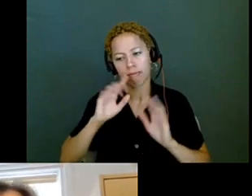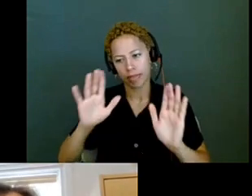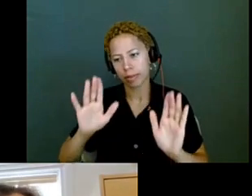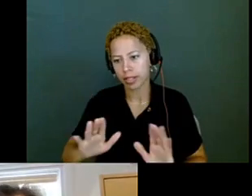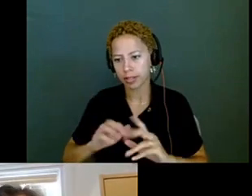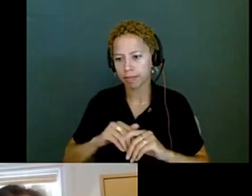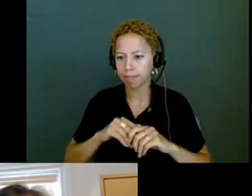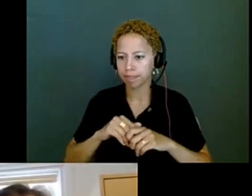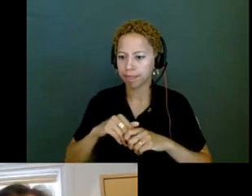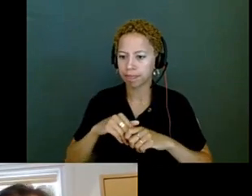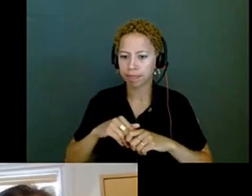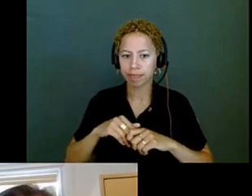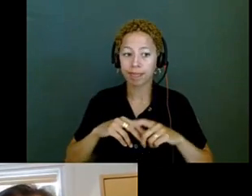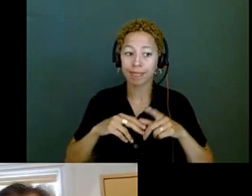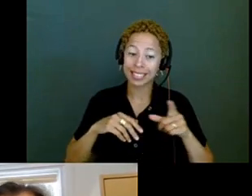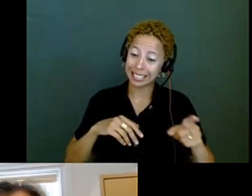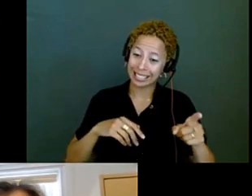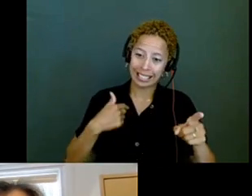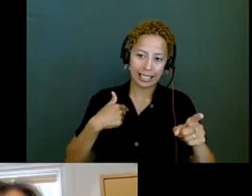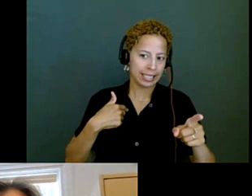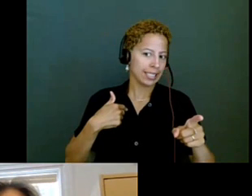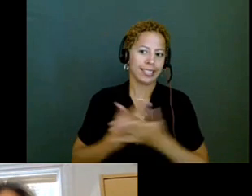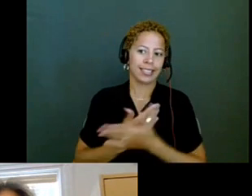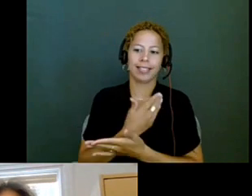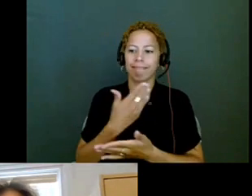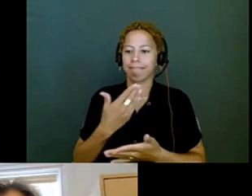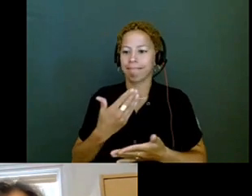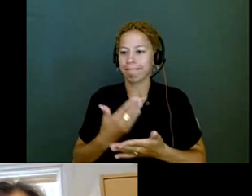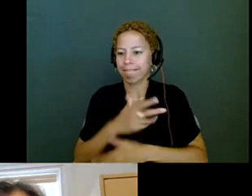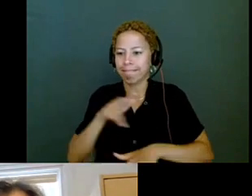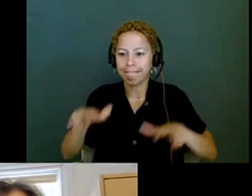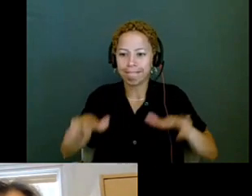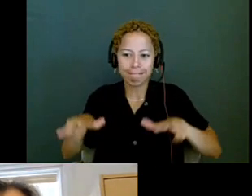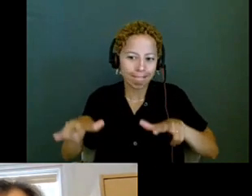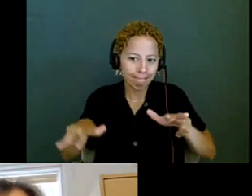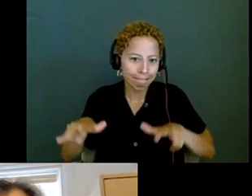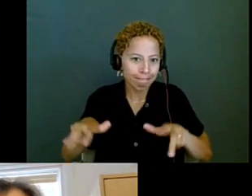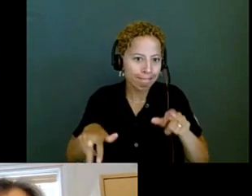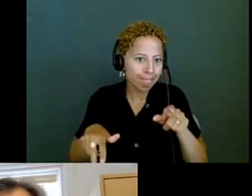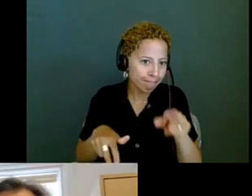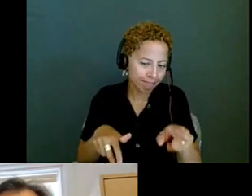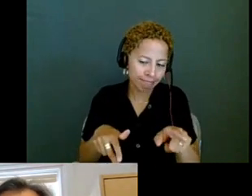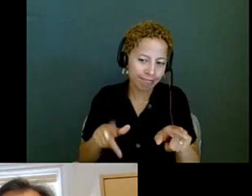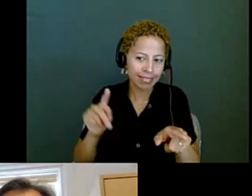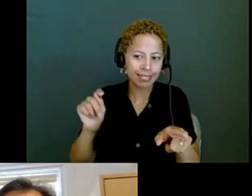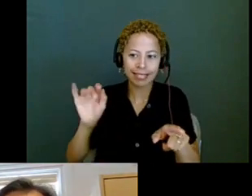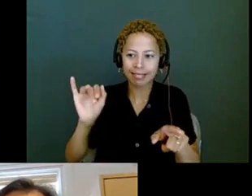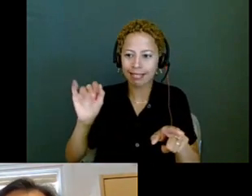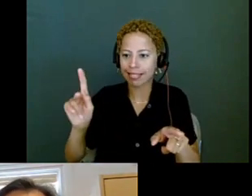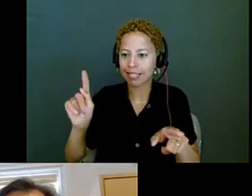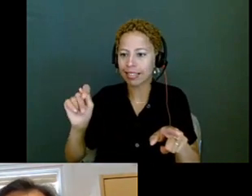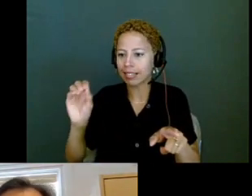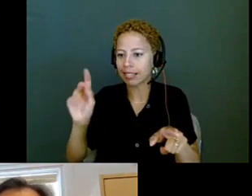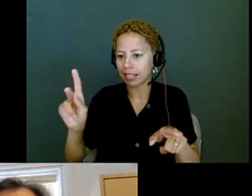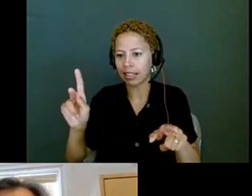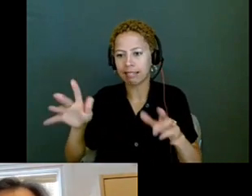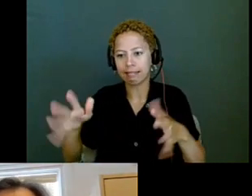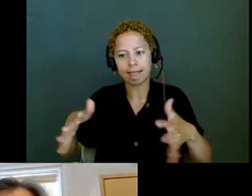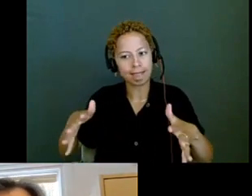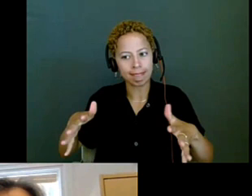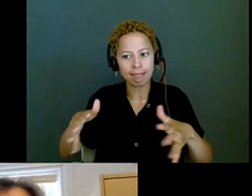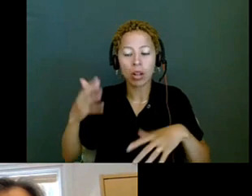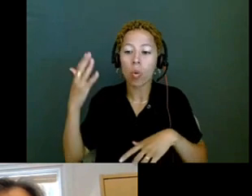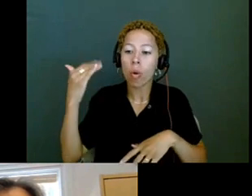is uncharted territory for us. There's more uncharted territory than this, but TikTok in particular, just because